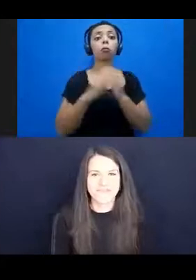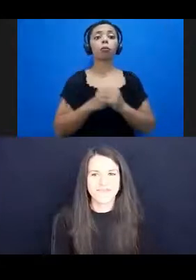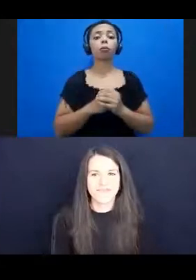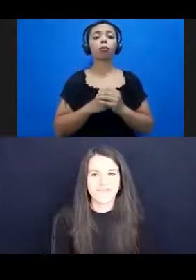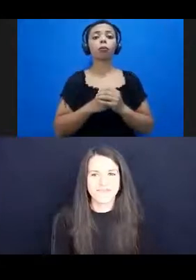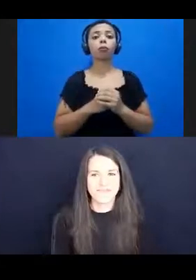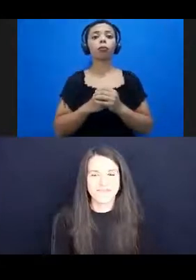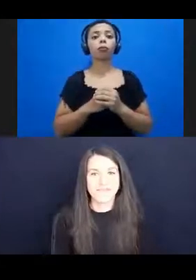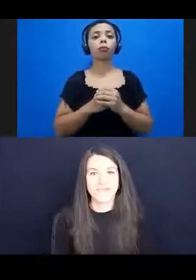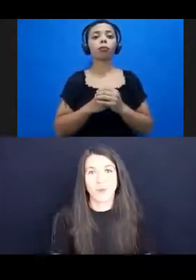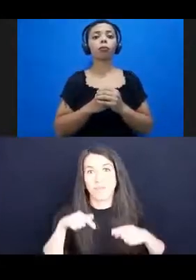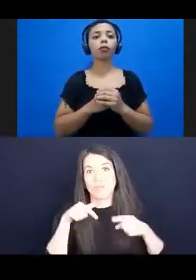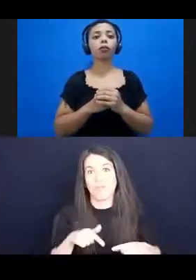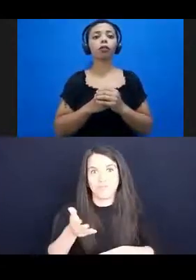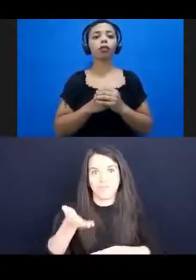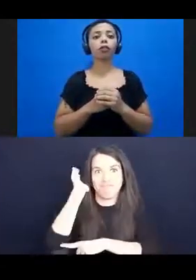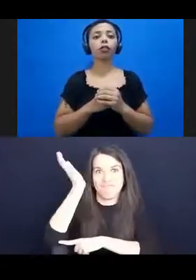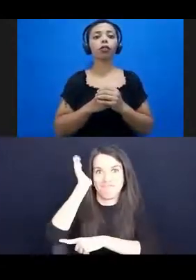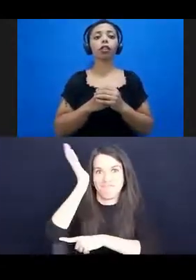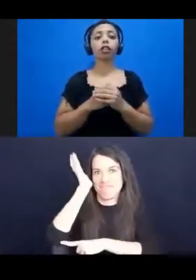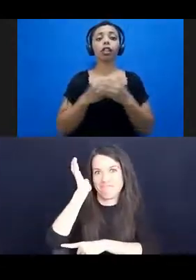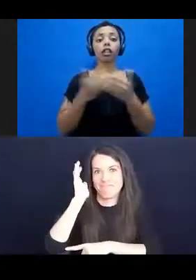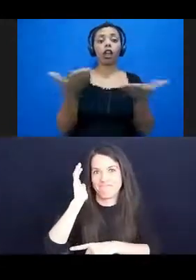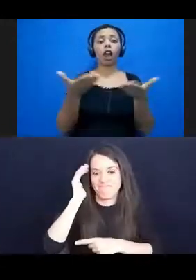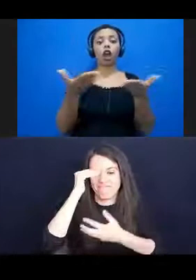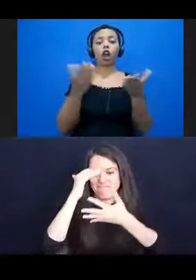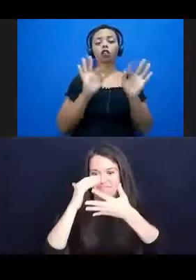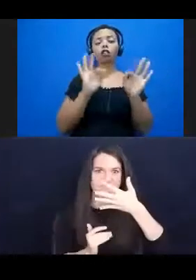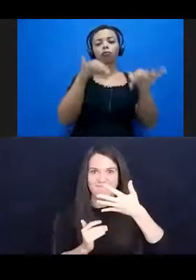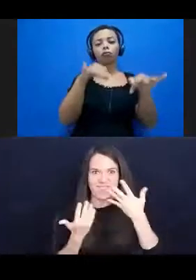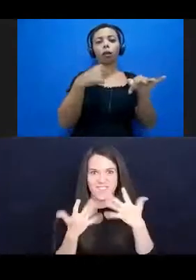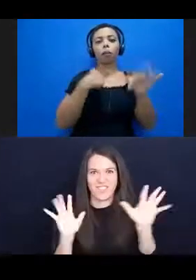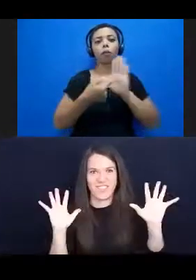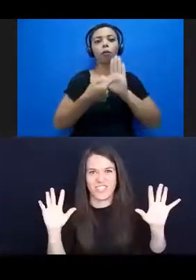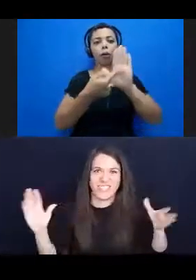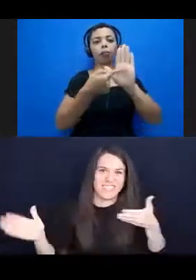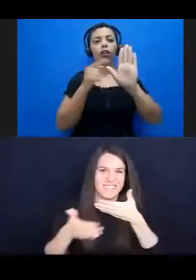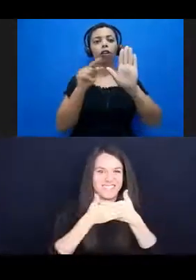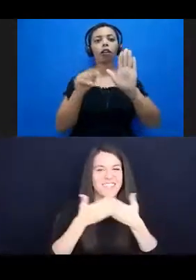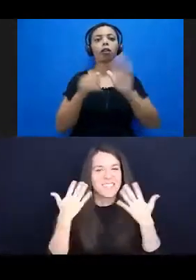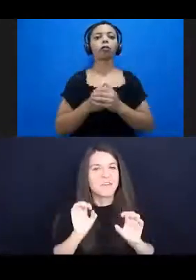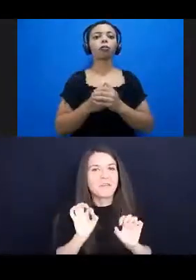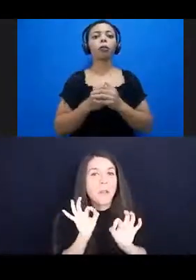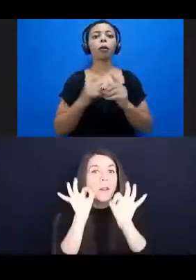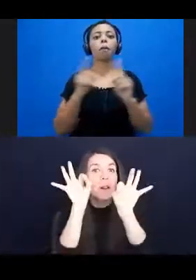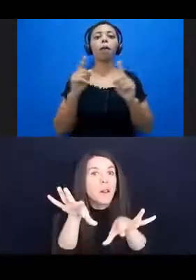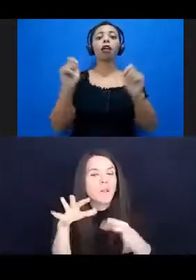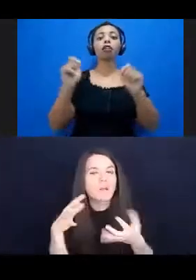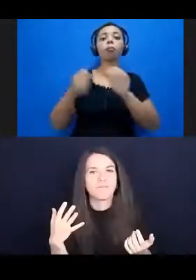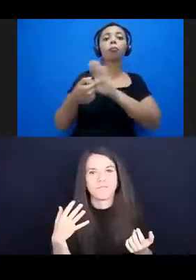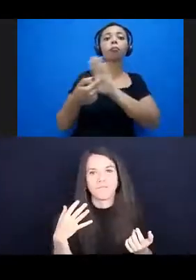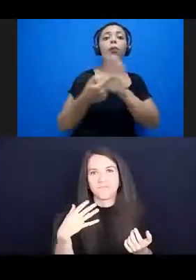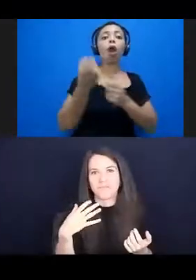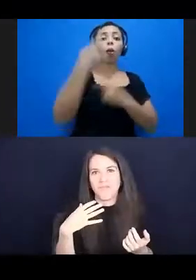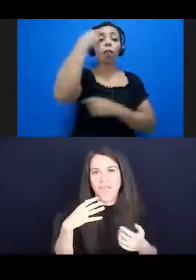So that brings me to the end of my presentation. I have introduced the idea of haptic intelligent personalized